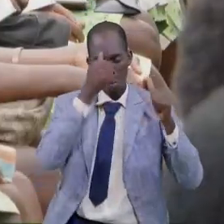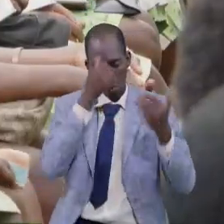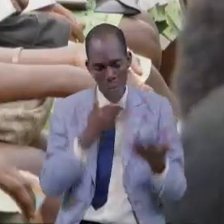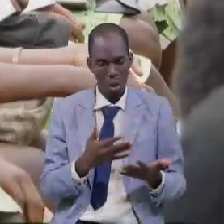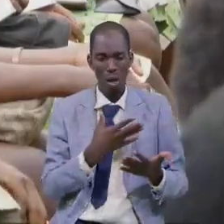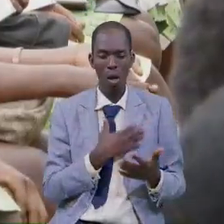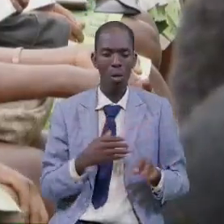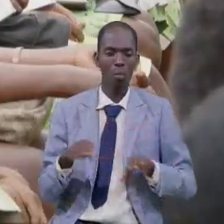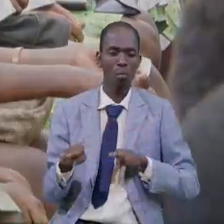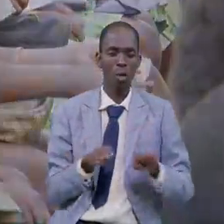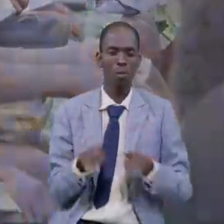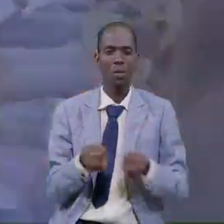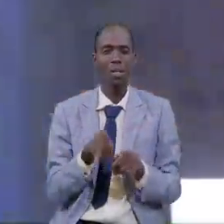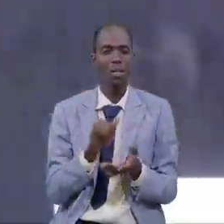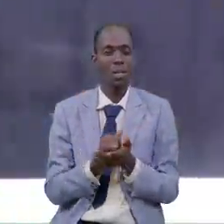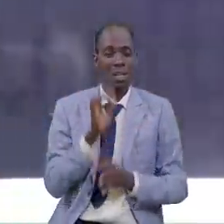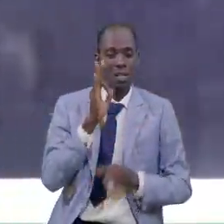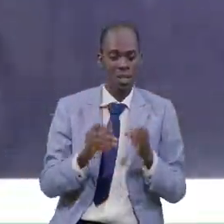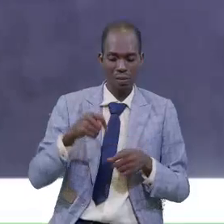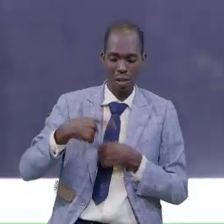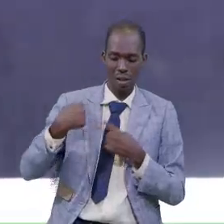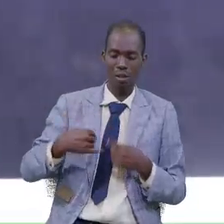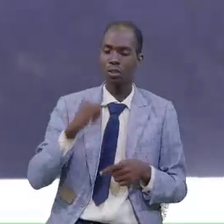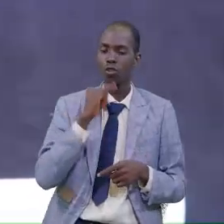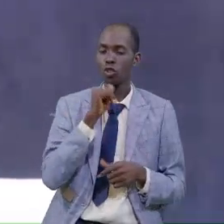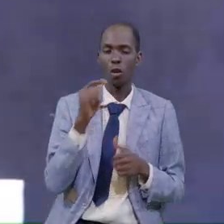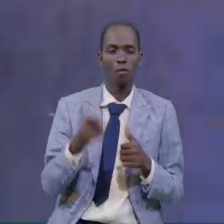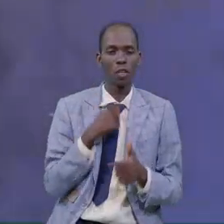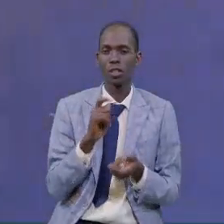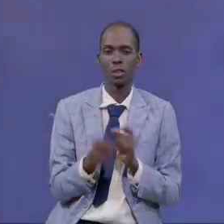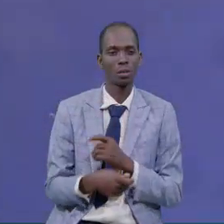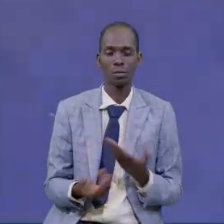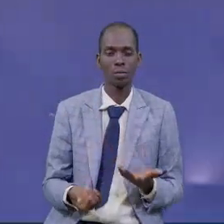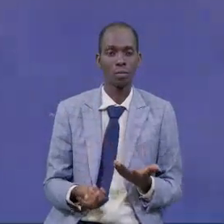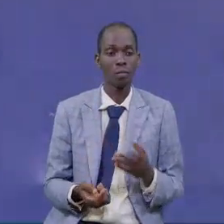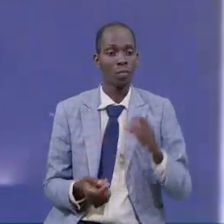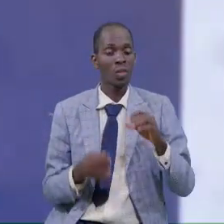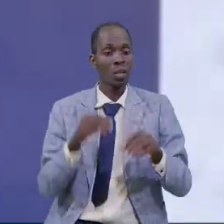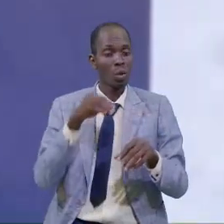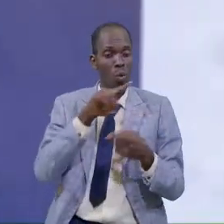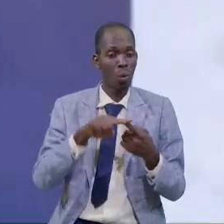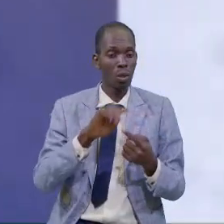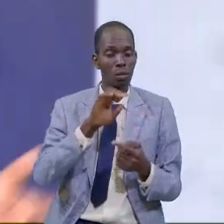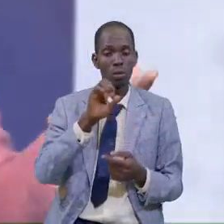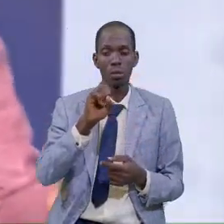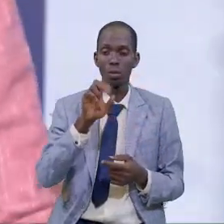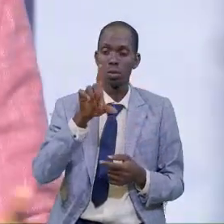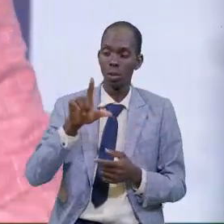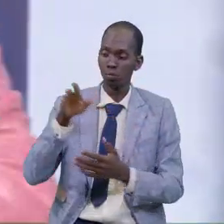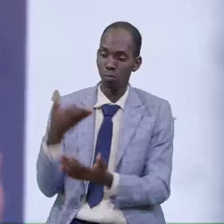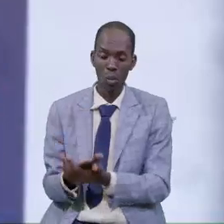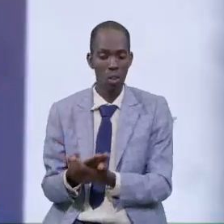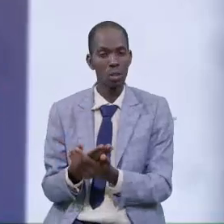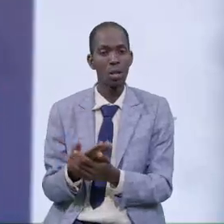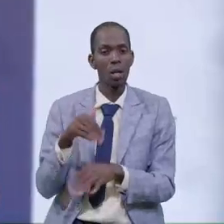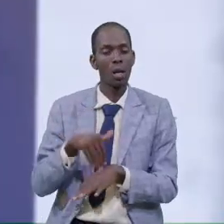first. Then he went to Damascus. He was praying. What? The man had been changed. There's a man,